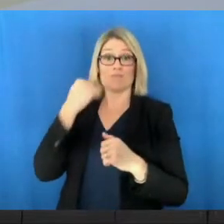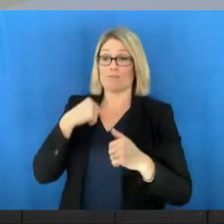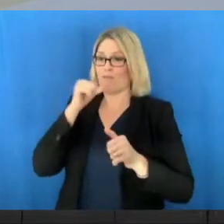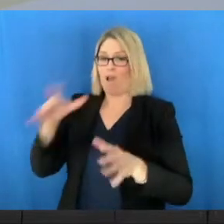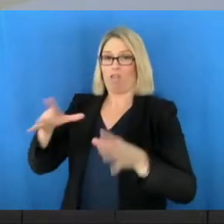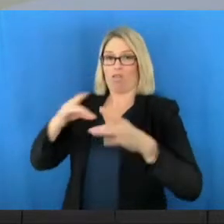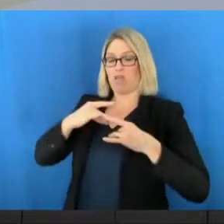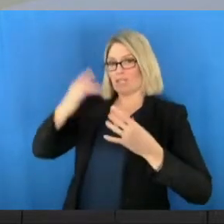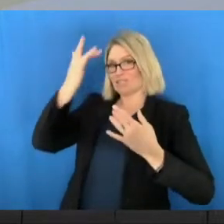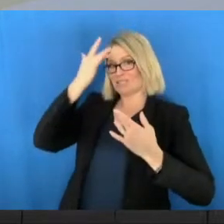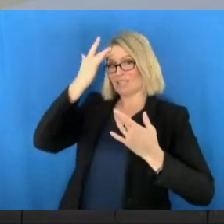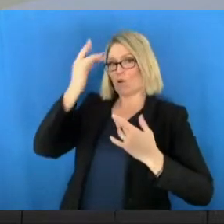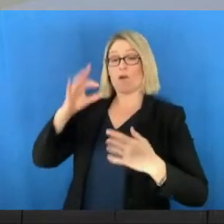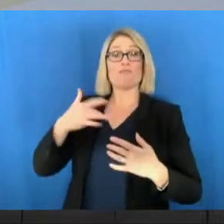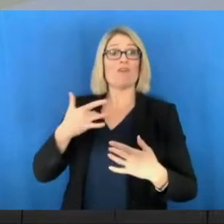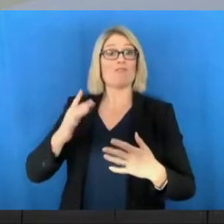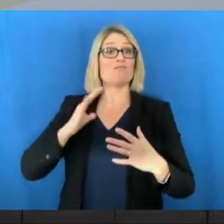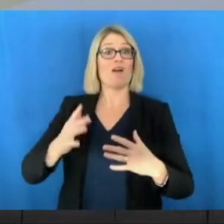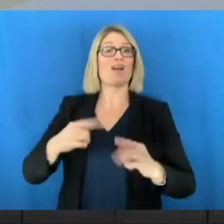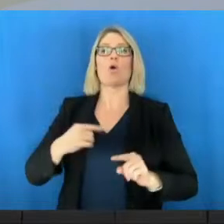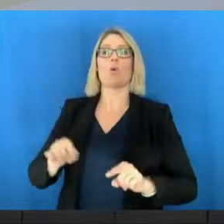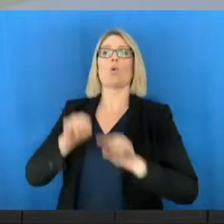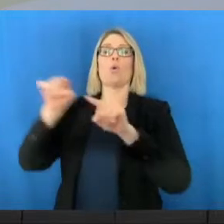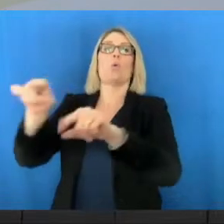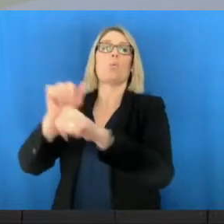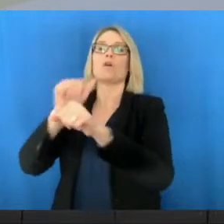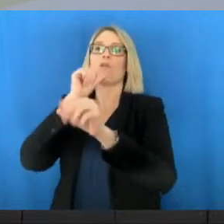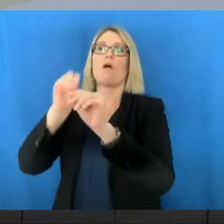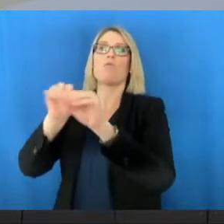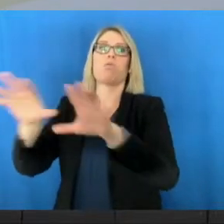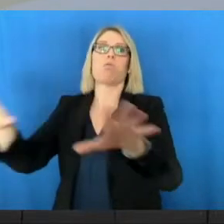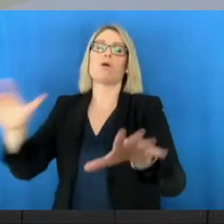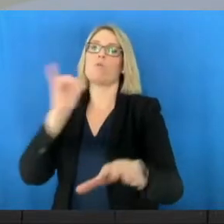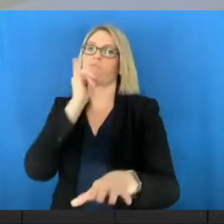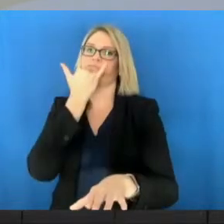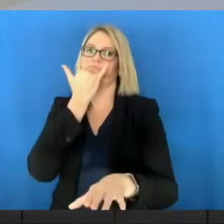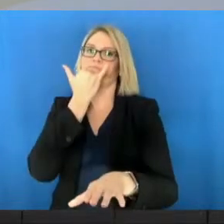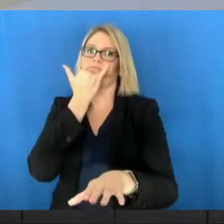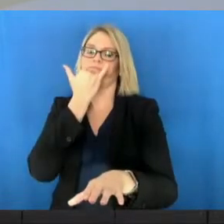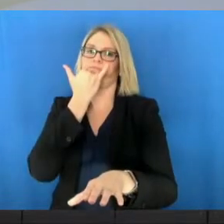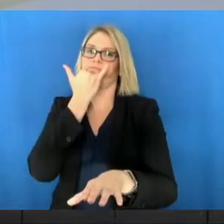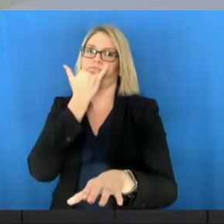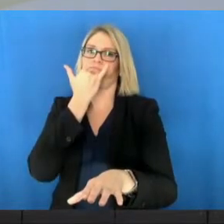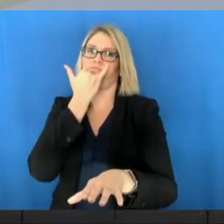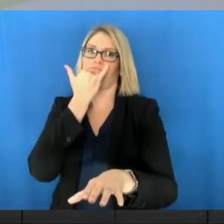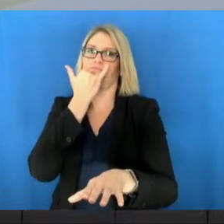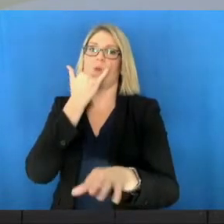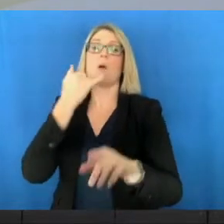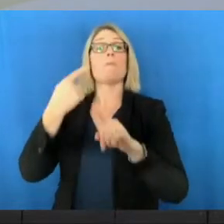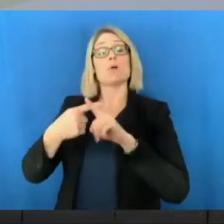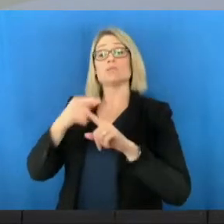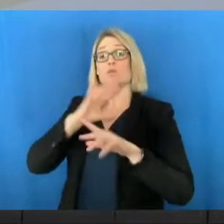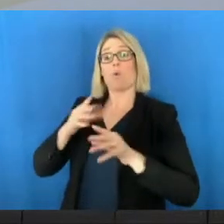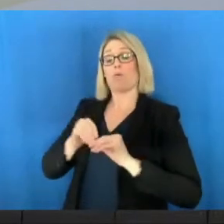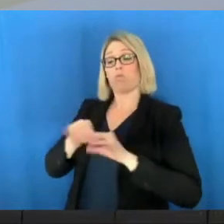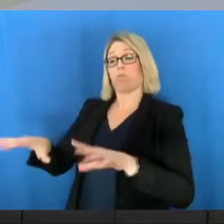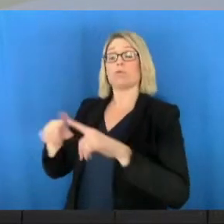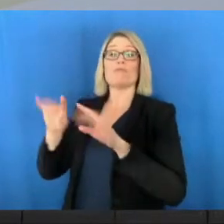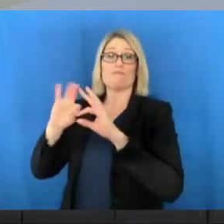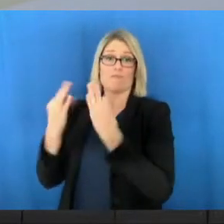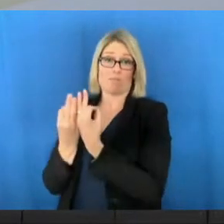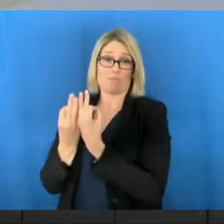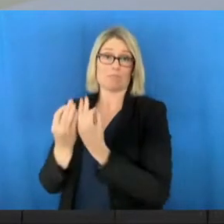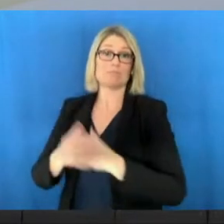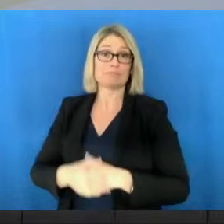infectious, and asymptomatic for COVID-19 will not inadvertently spread it to others, including their loved ones. As a